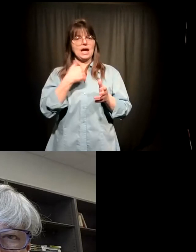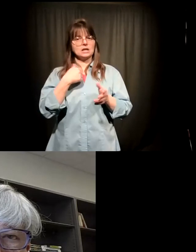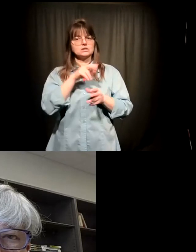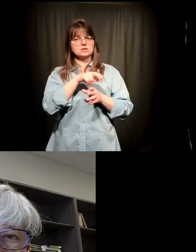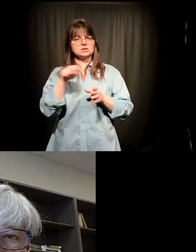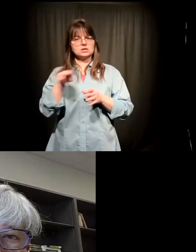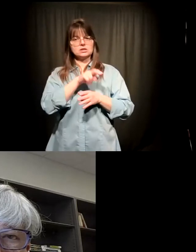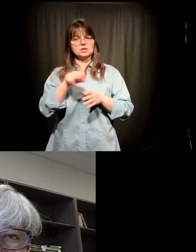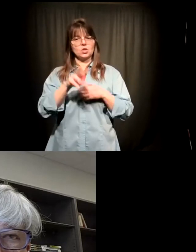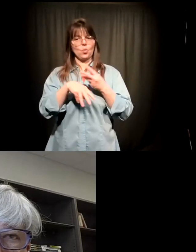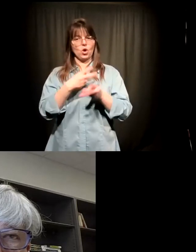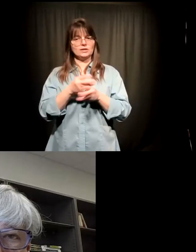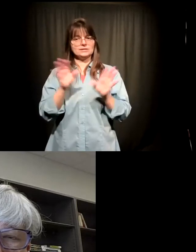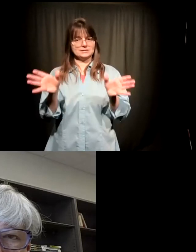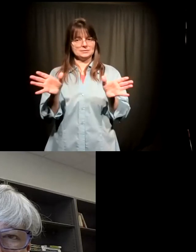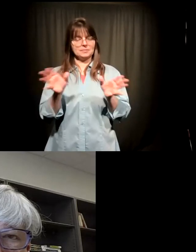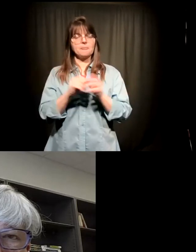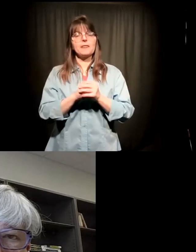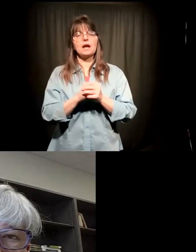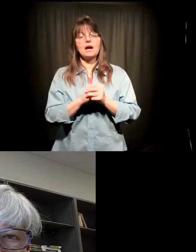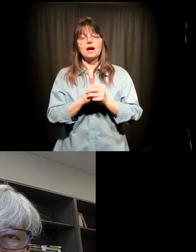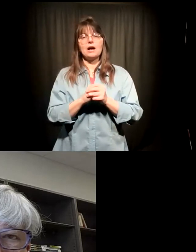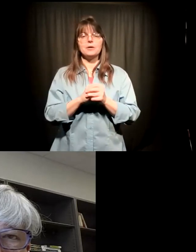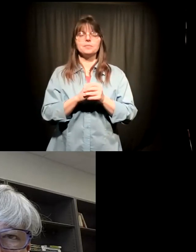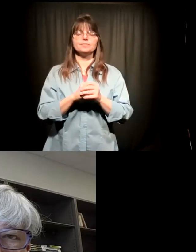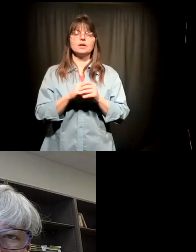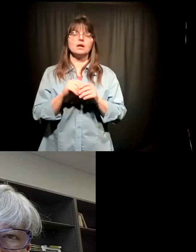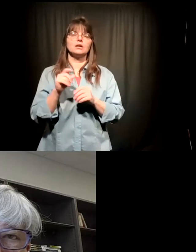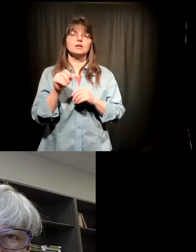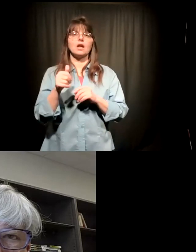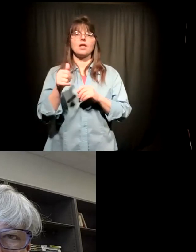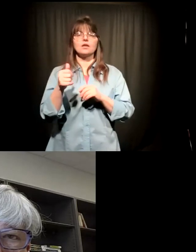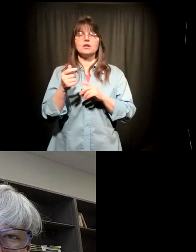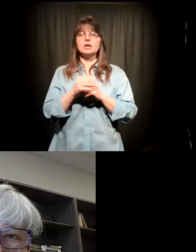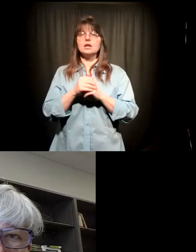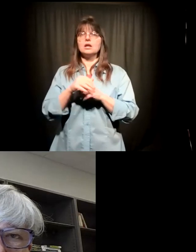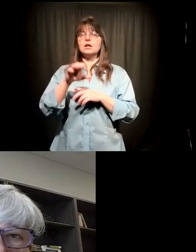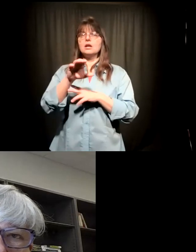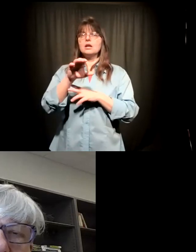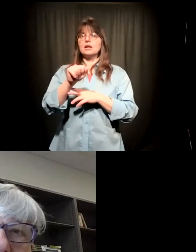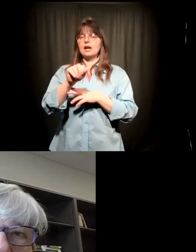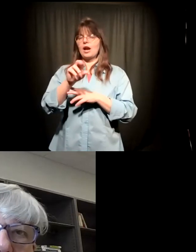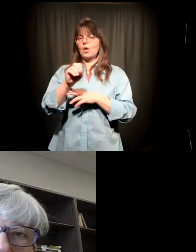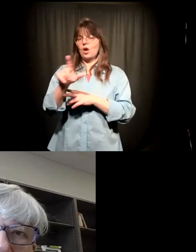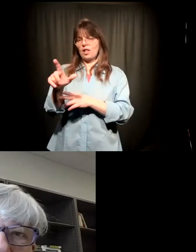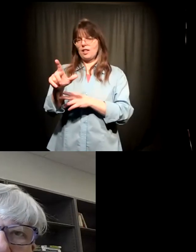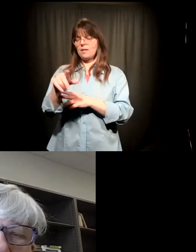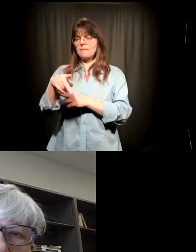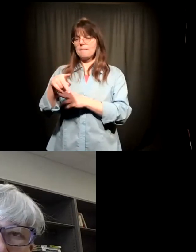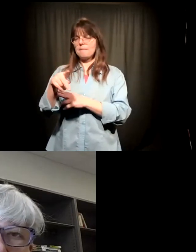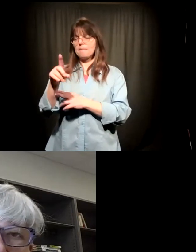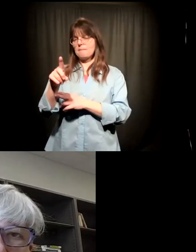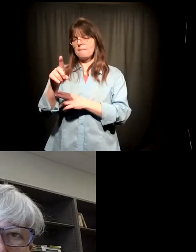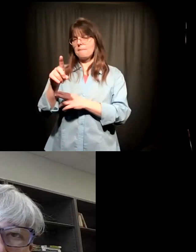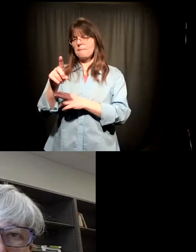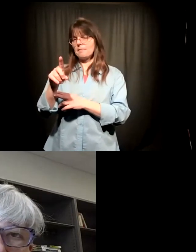like I don't know how to try, like for real or something. I don't. I'm gonna screw it up. Don't quote